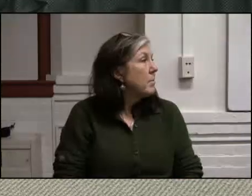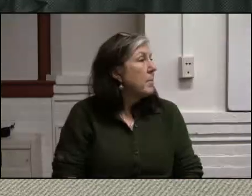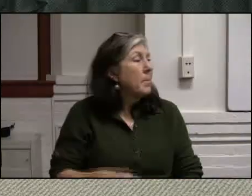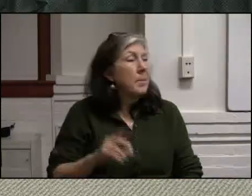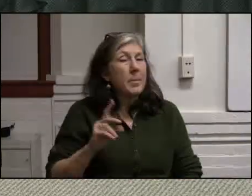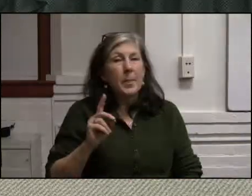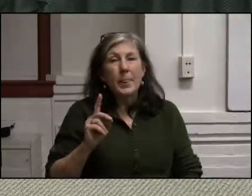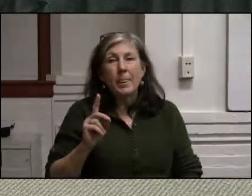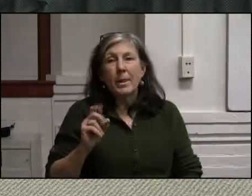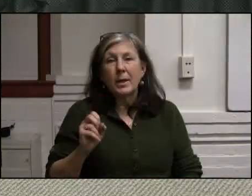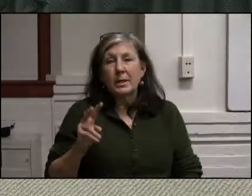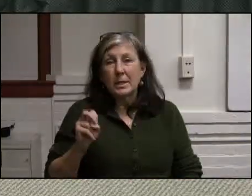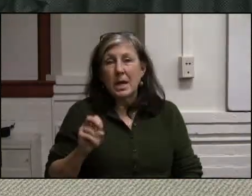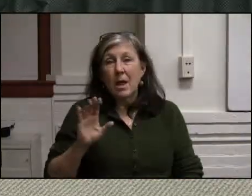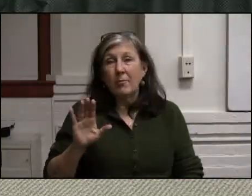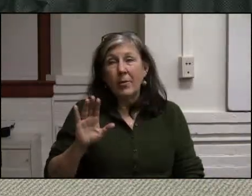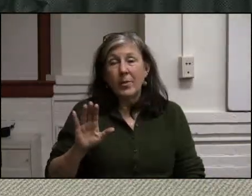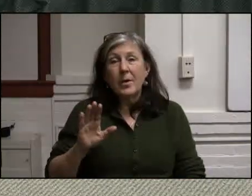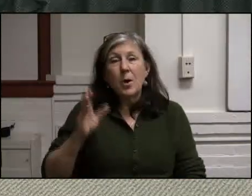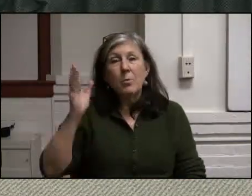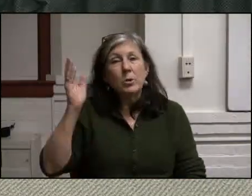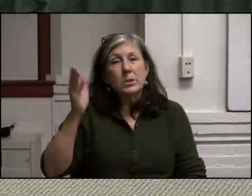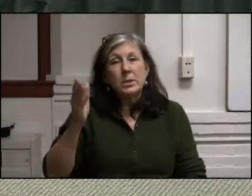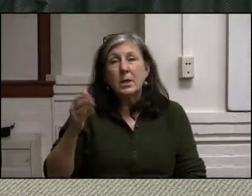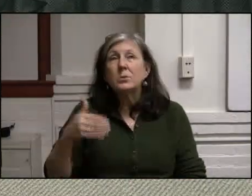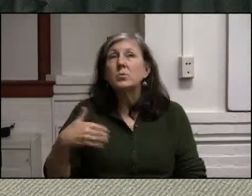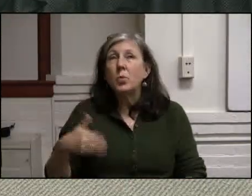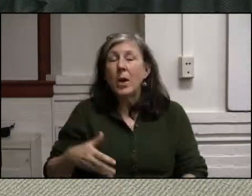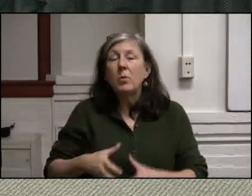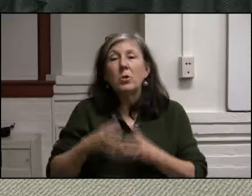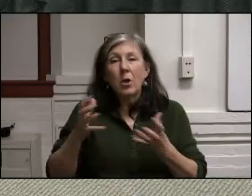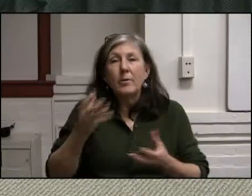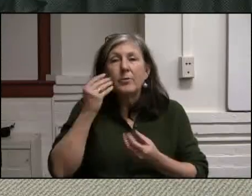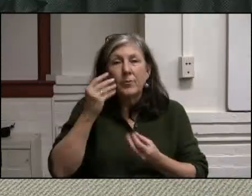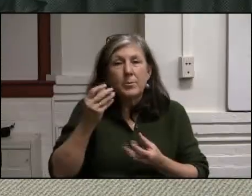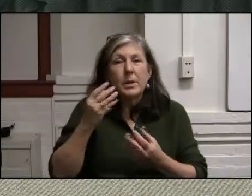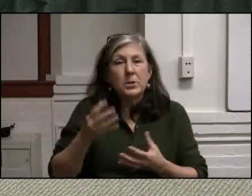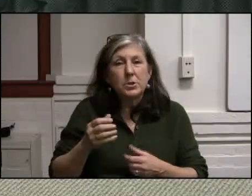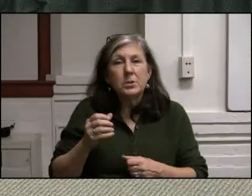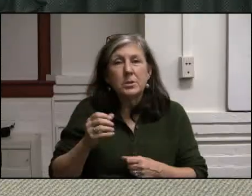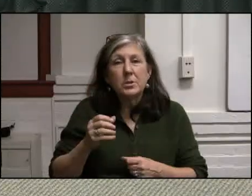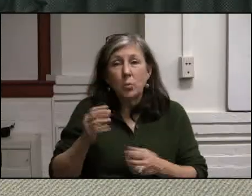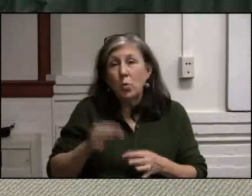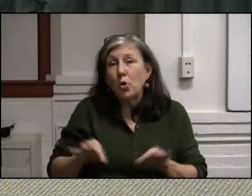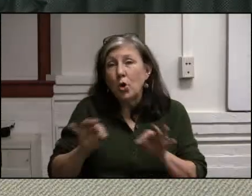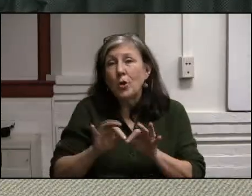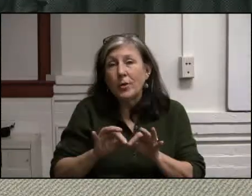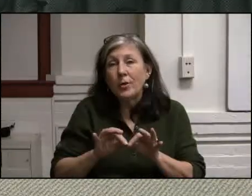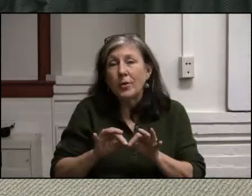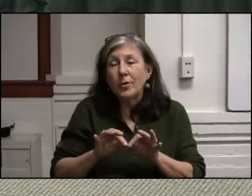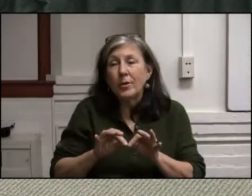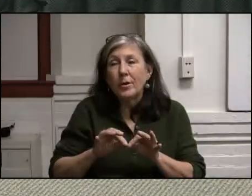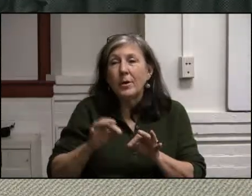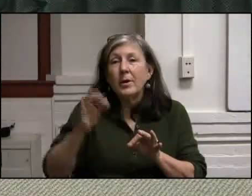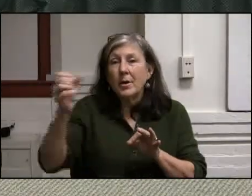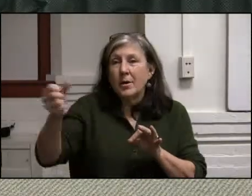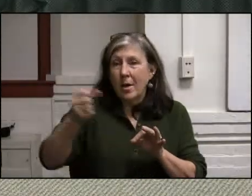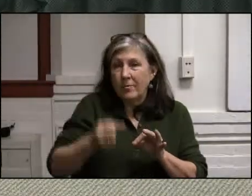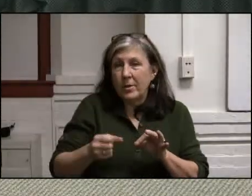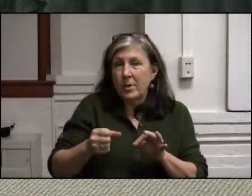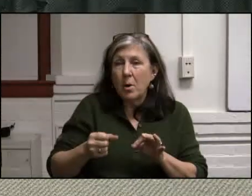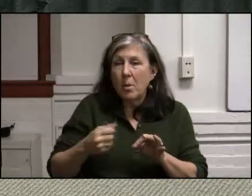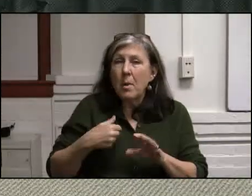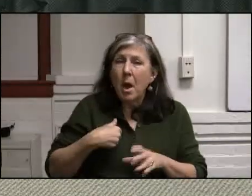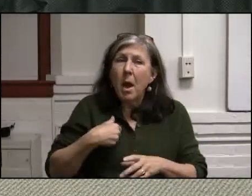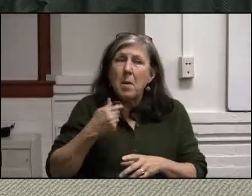The presentation that they do is full of information. Yeah. It's definitely worth doing. I would rather put it